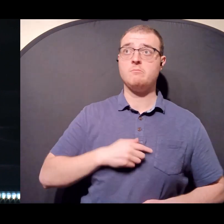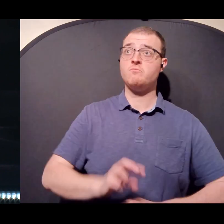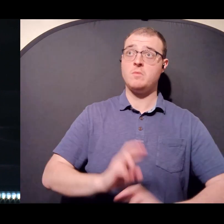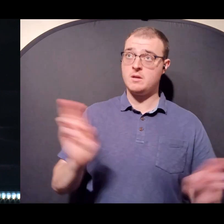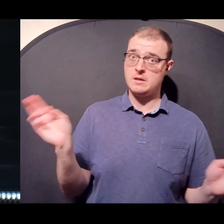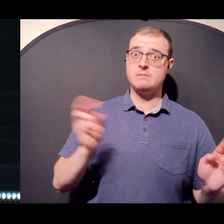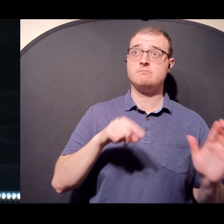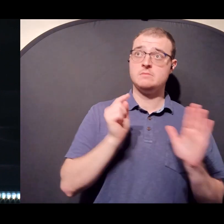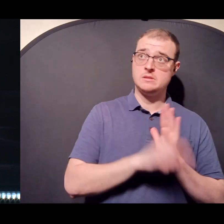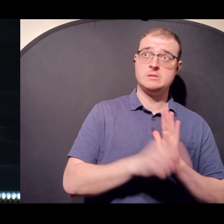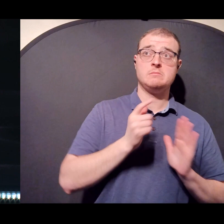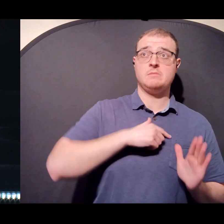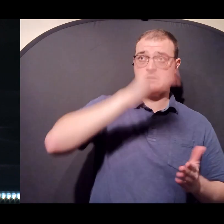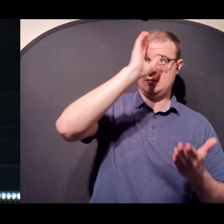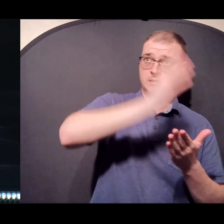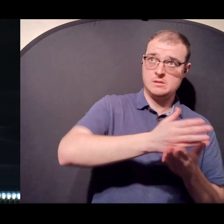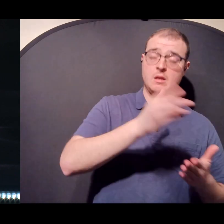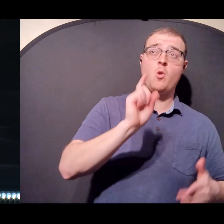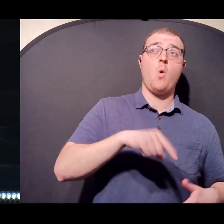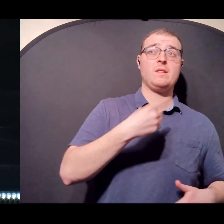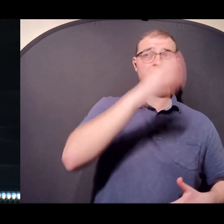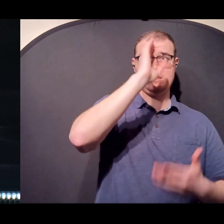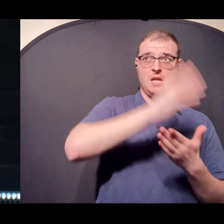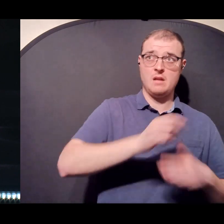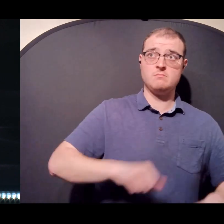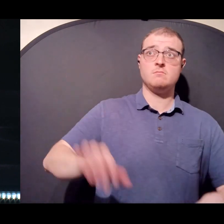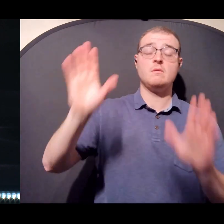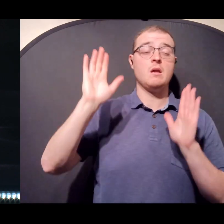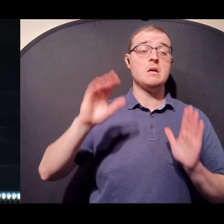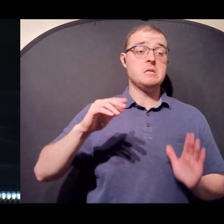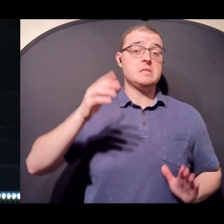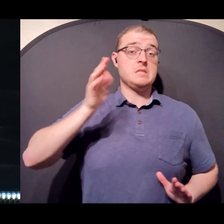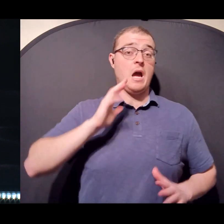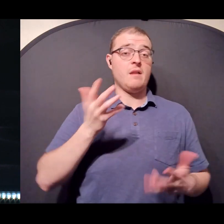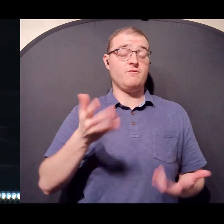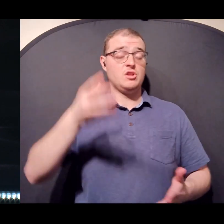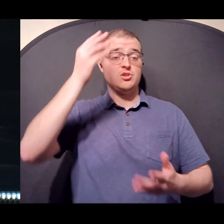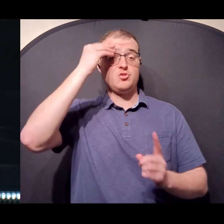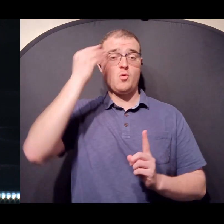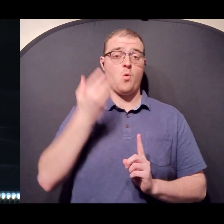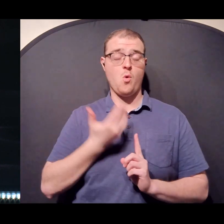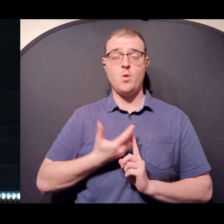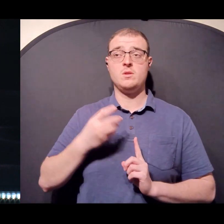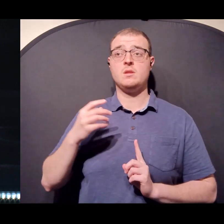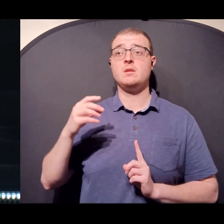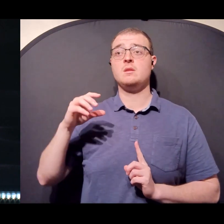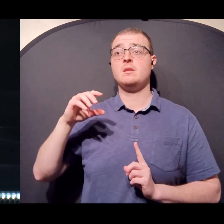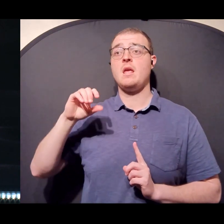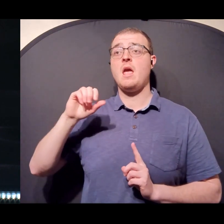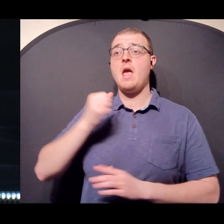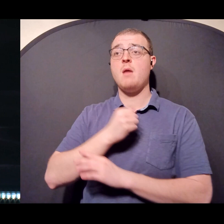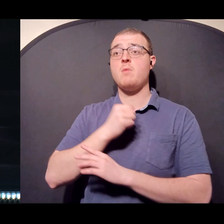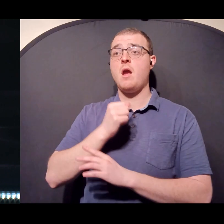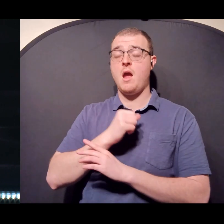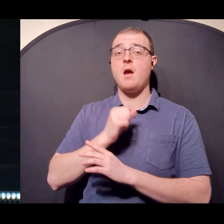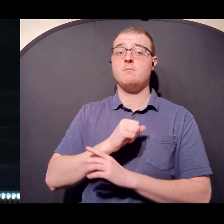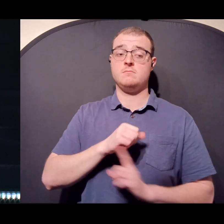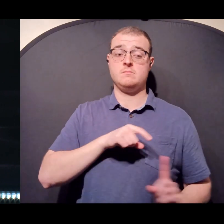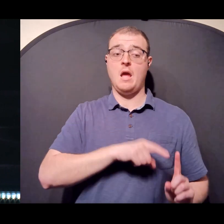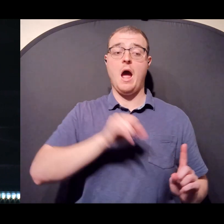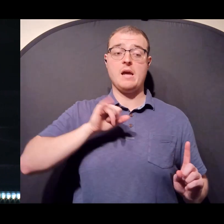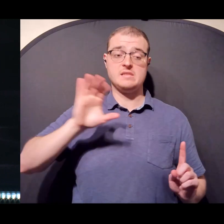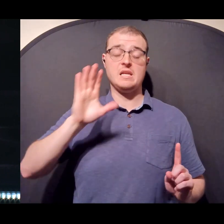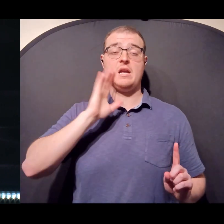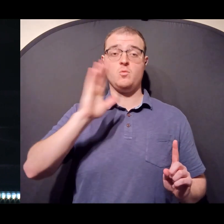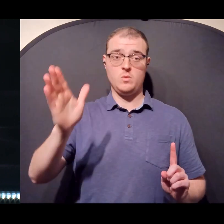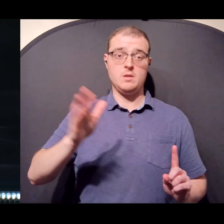promises, was ready, though, to sacrifice his only son, Isaac, even though God had told him, Isaac is the son through whom your descendants will be